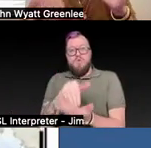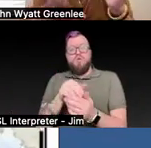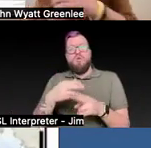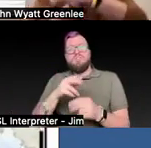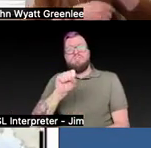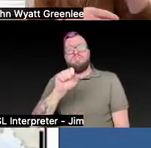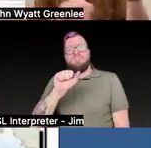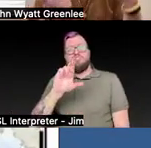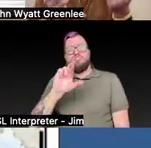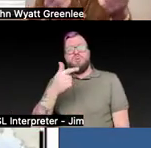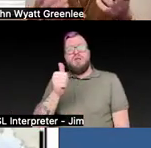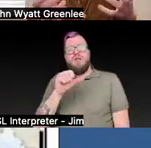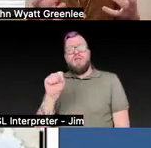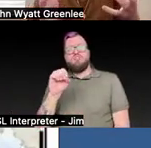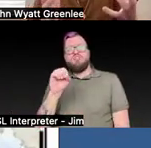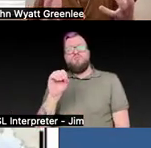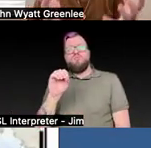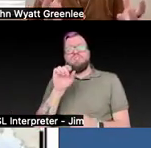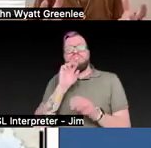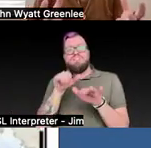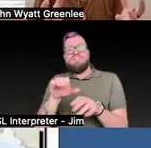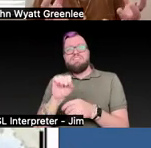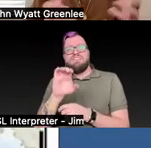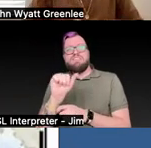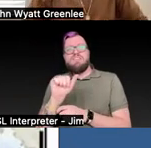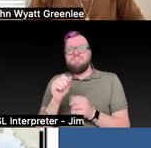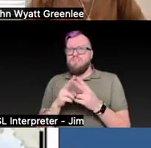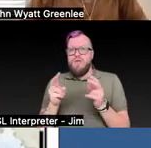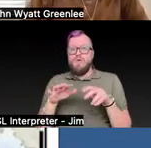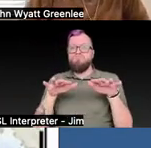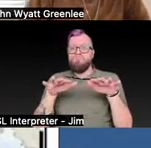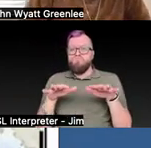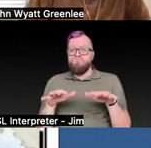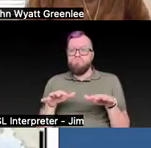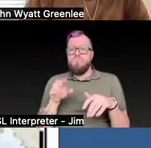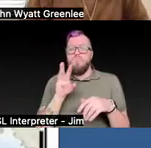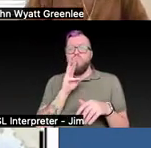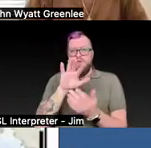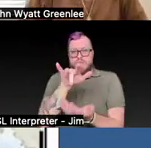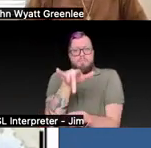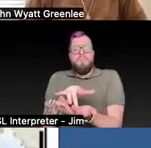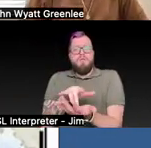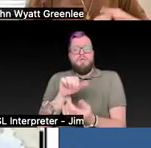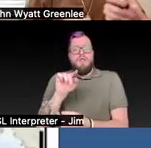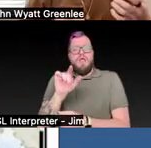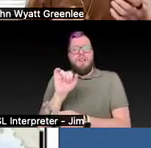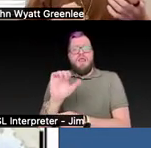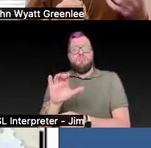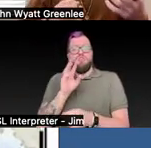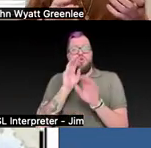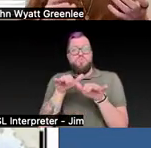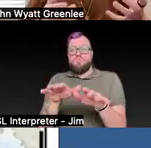of in between all of the currents. So it's a space of very still water. And they